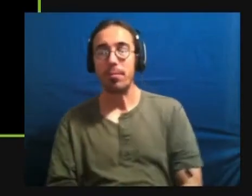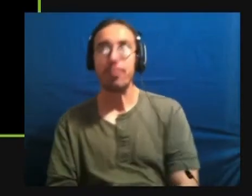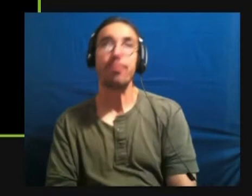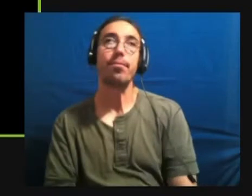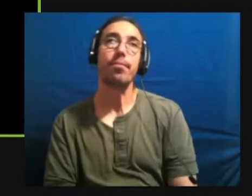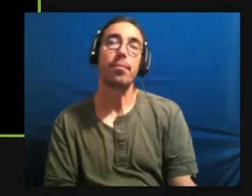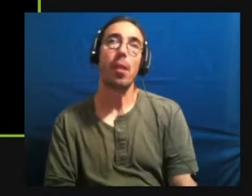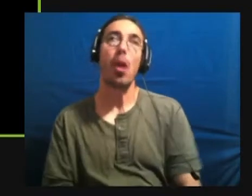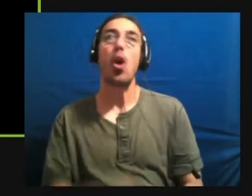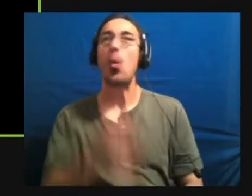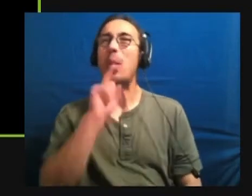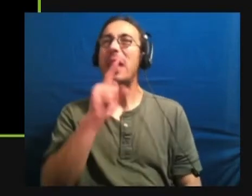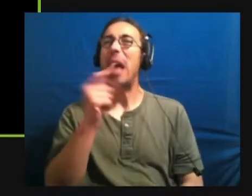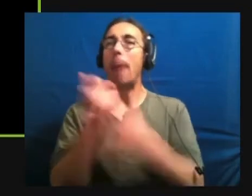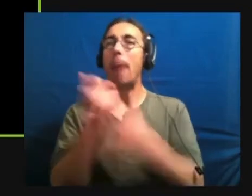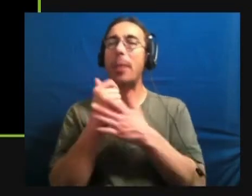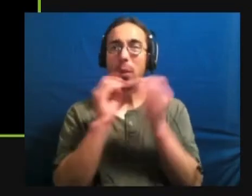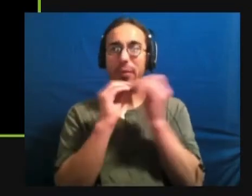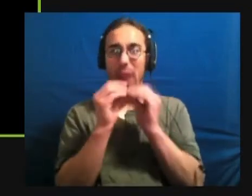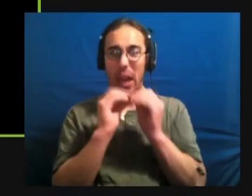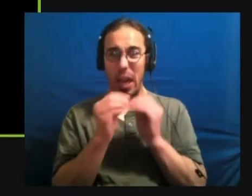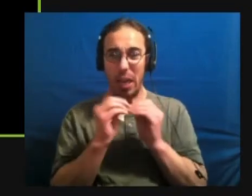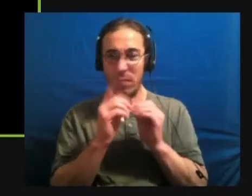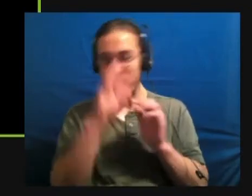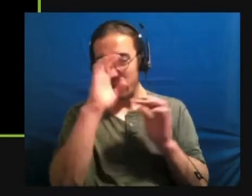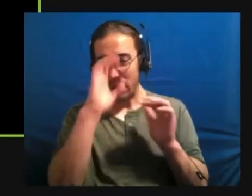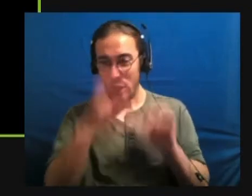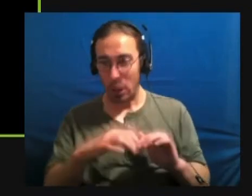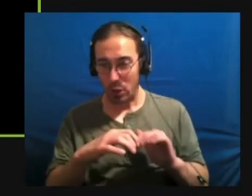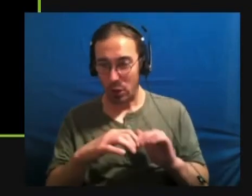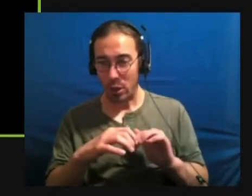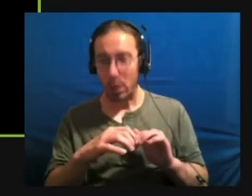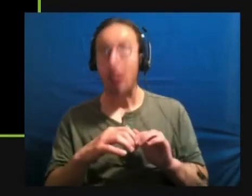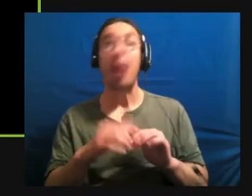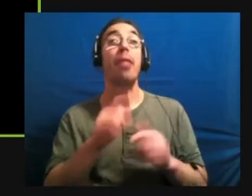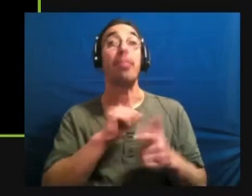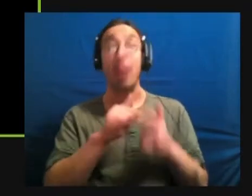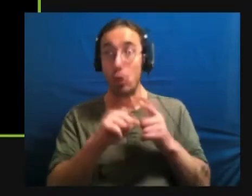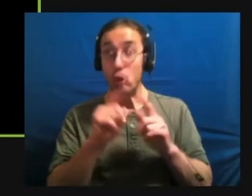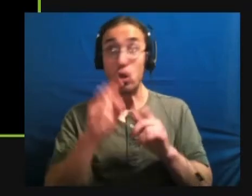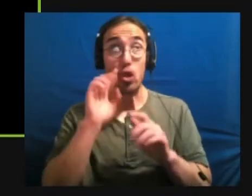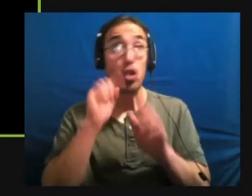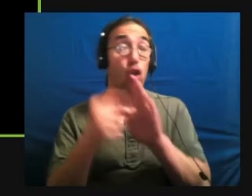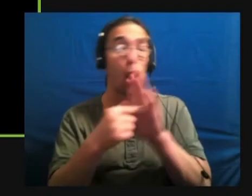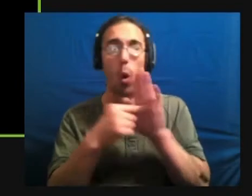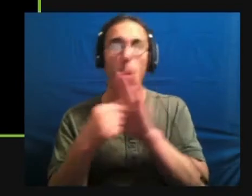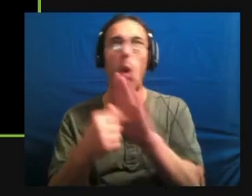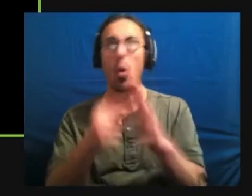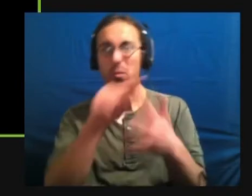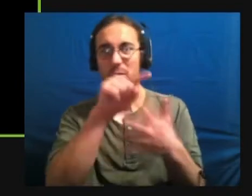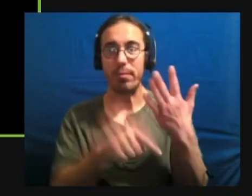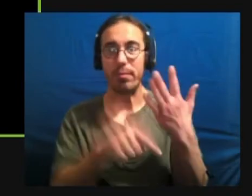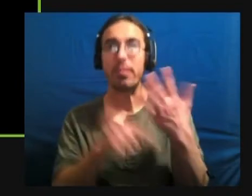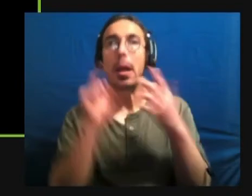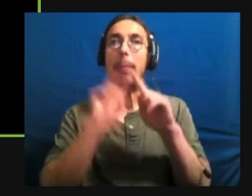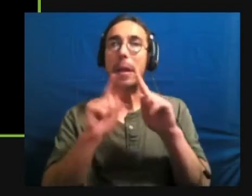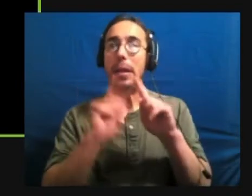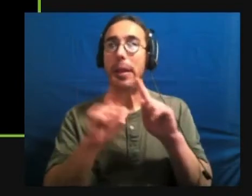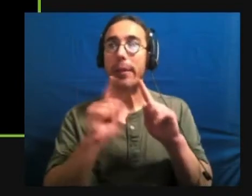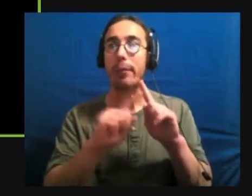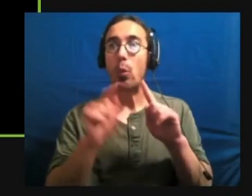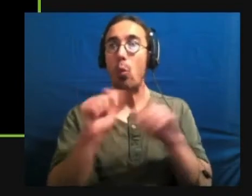refine and break down and illustrate all the many working